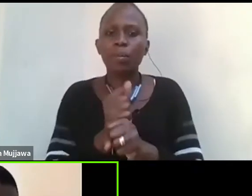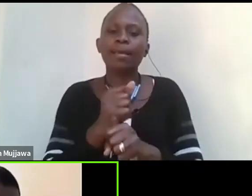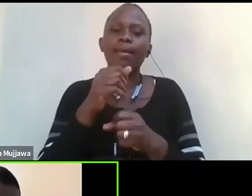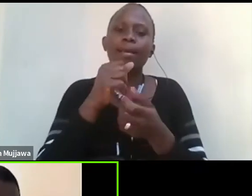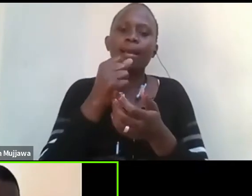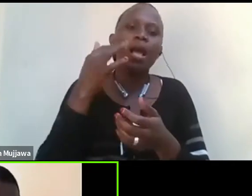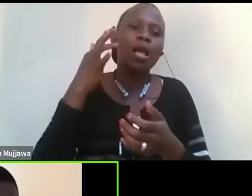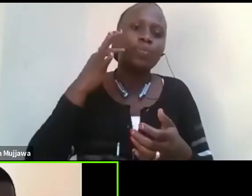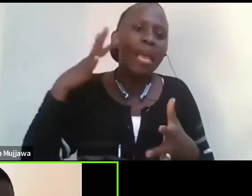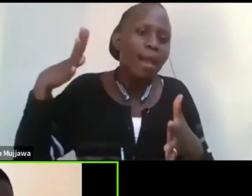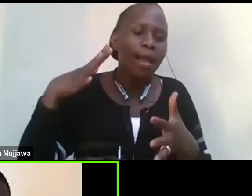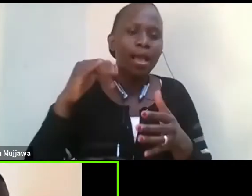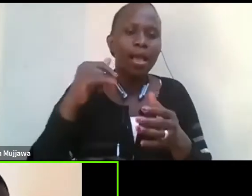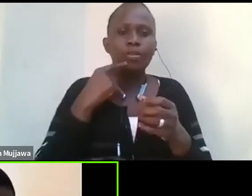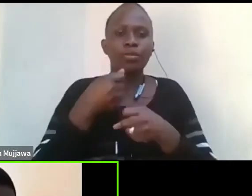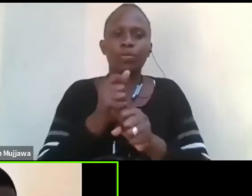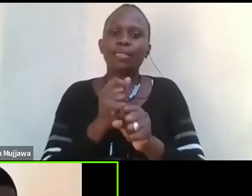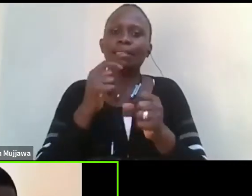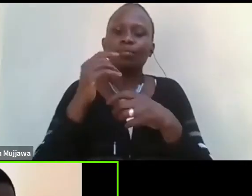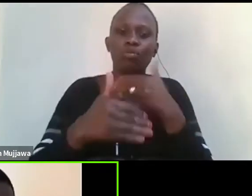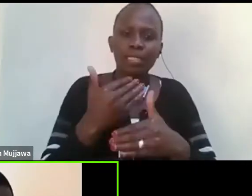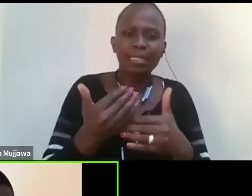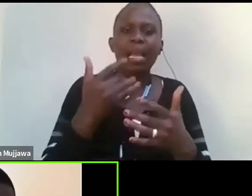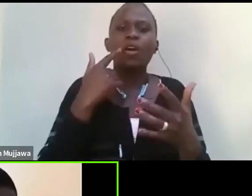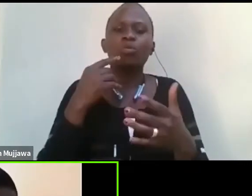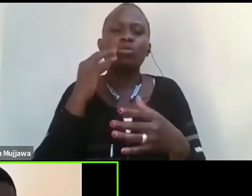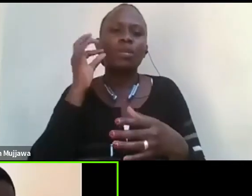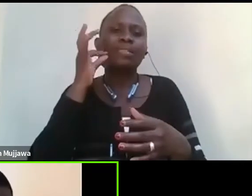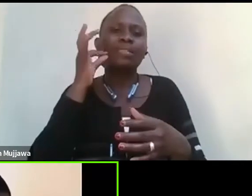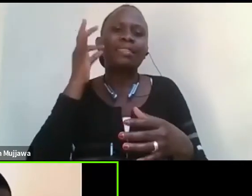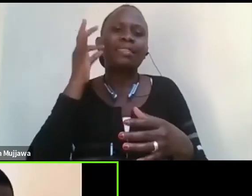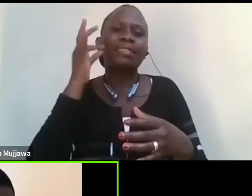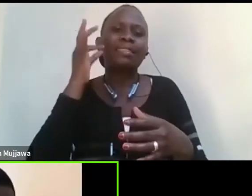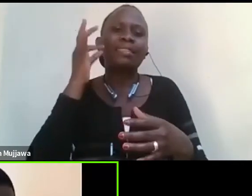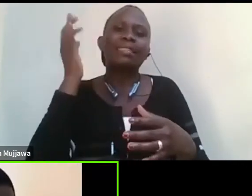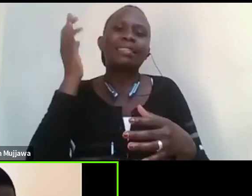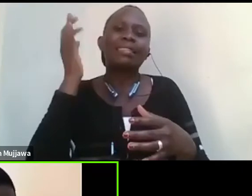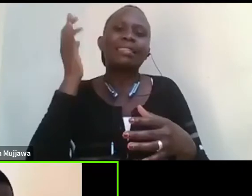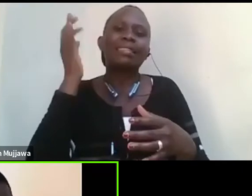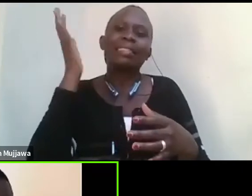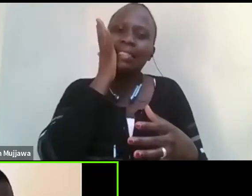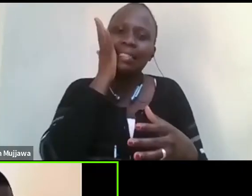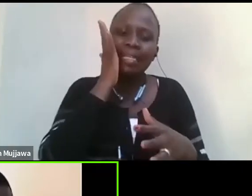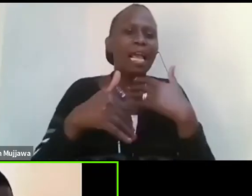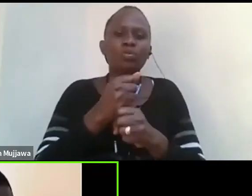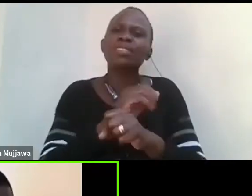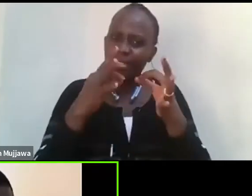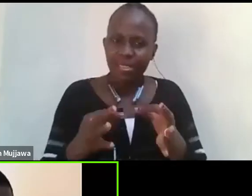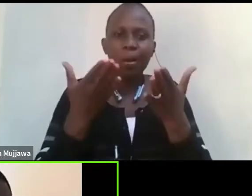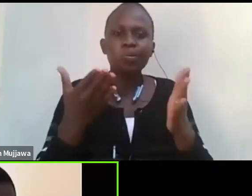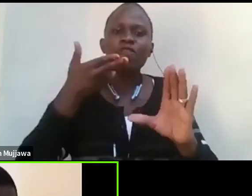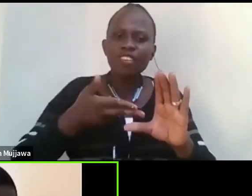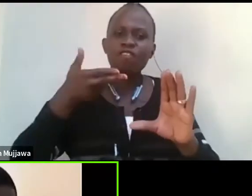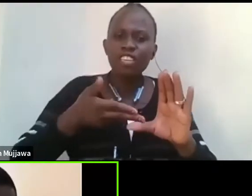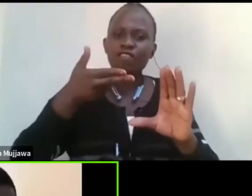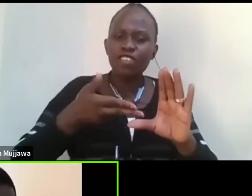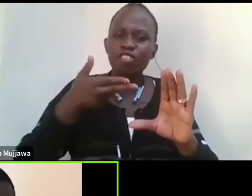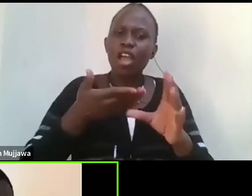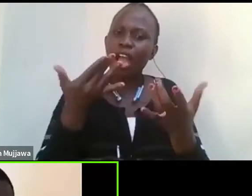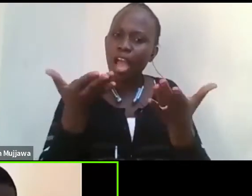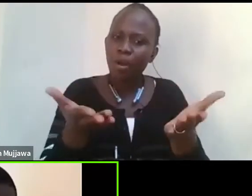potato crisps, how to process whatever it is, you're going to find all kinds of videos around how to do it. And that's a